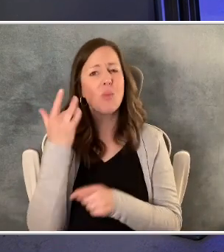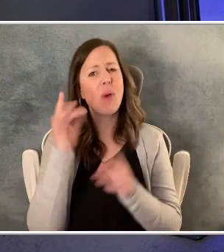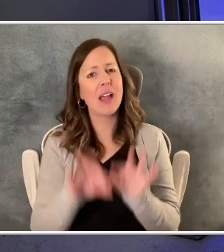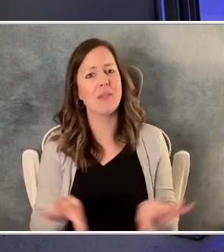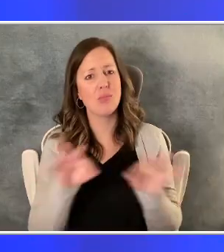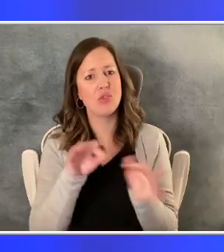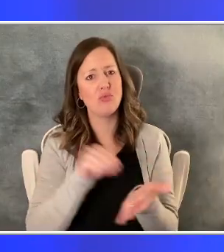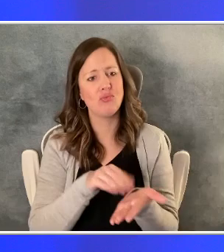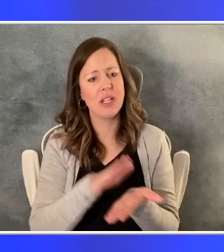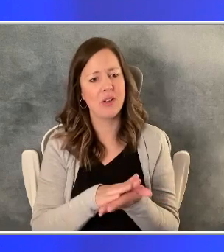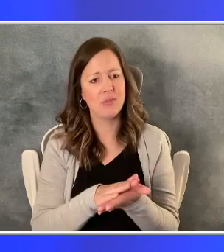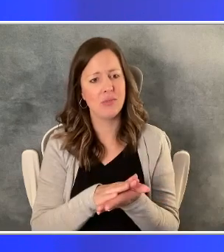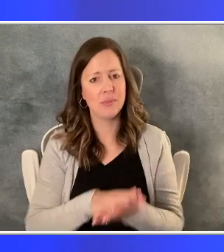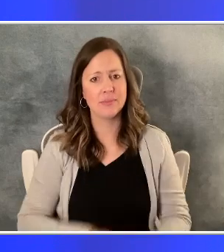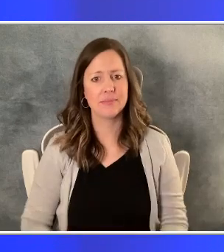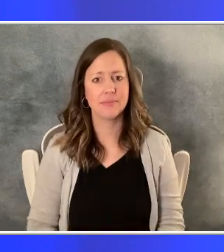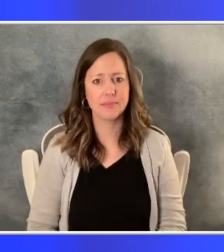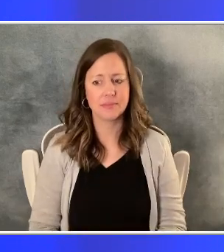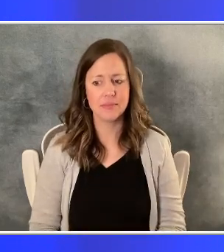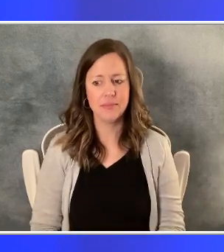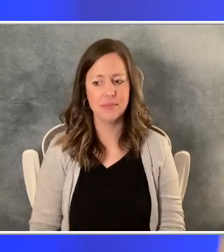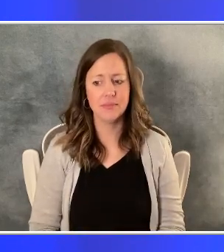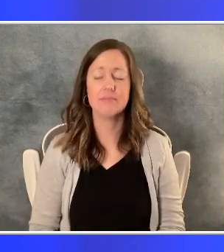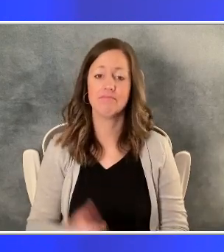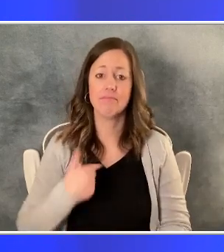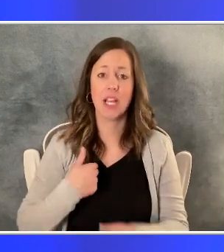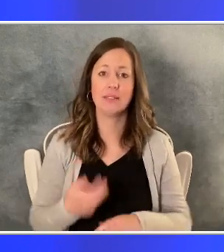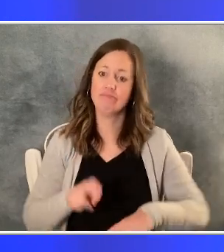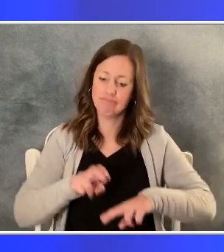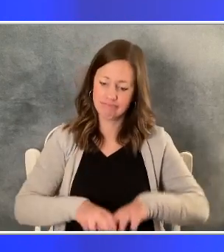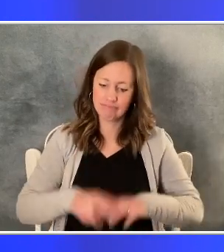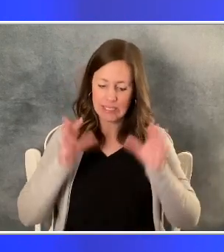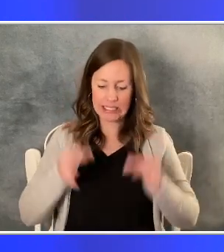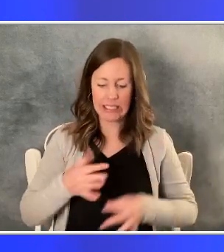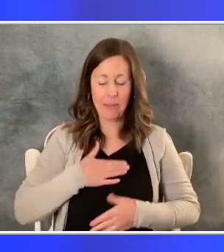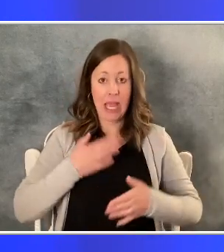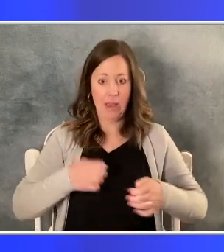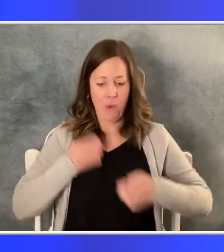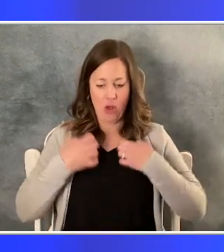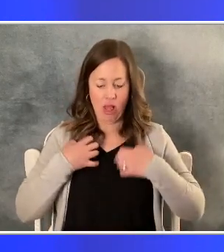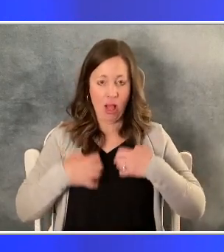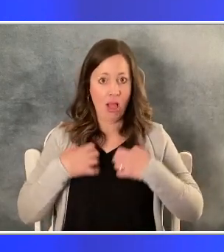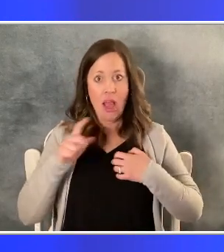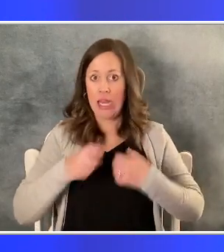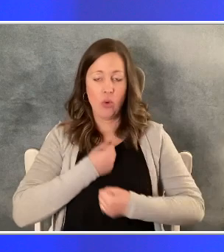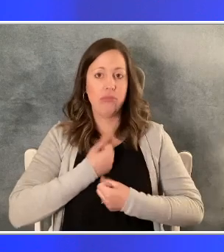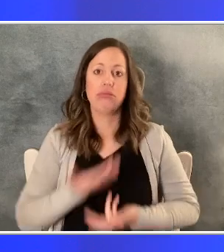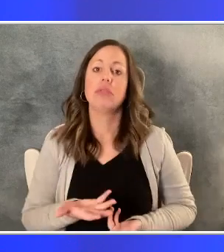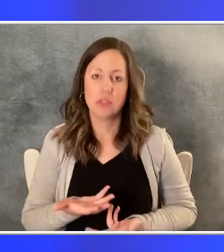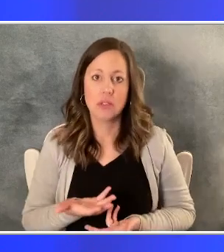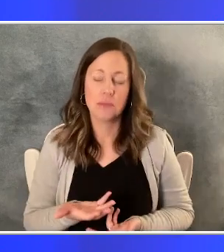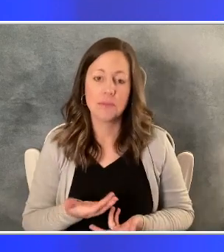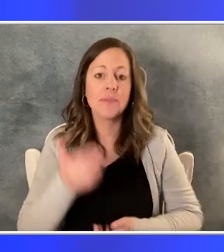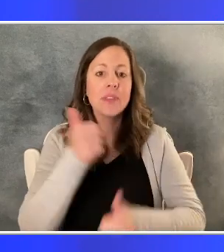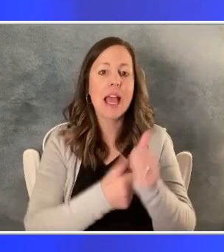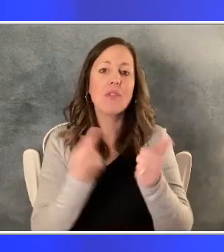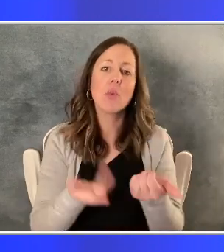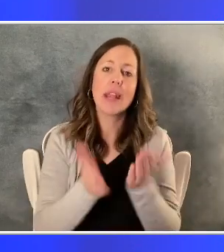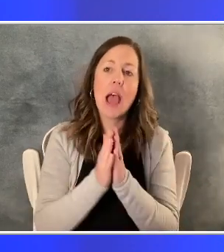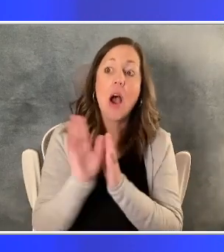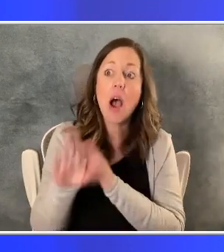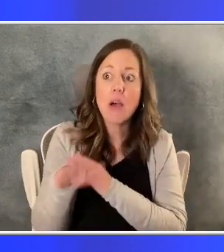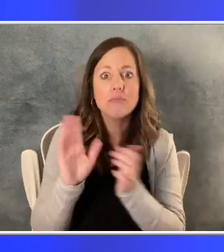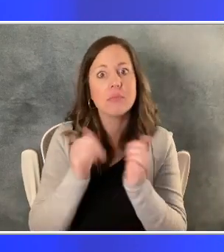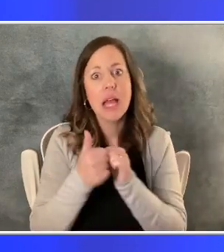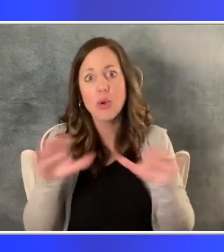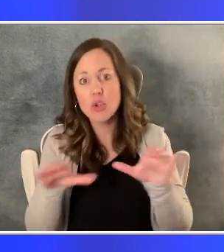I sat down and decided that I needed to get some emotions out, right? Tell people about what's going on, because everyone asks, how are you doing? How are you guys